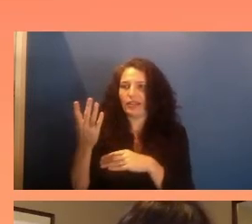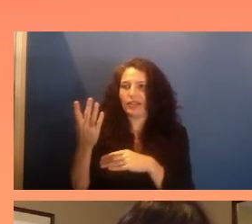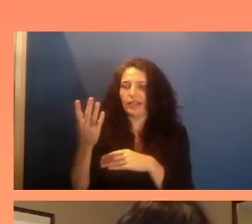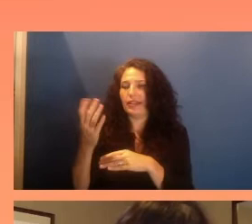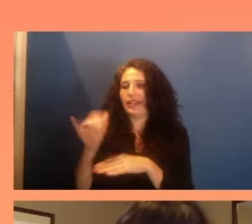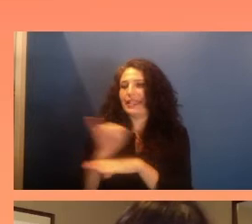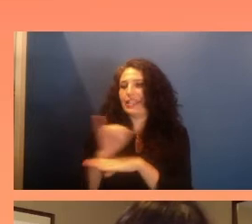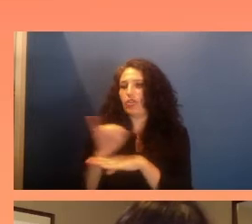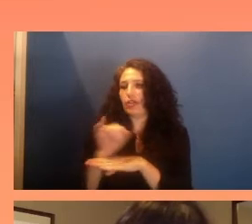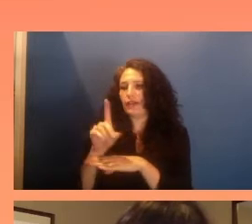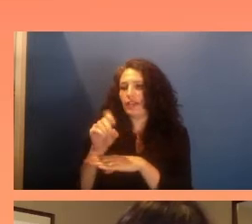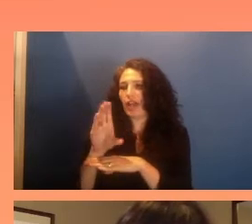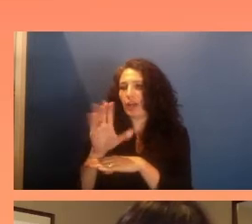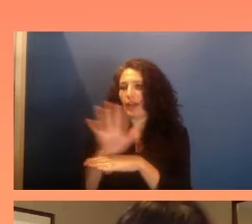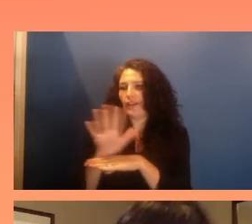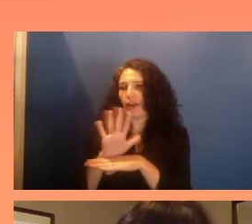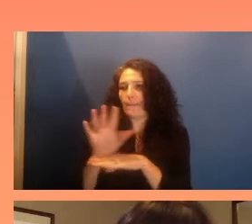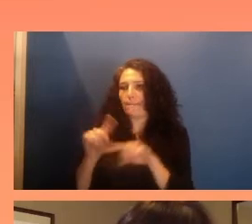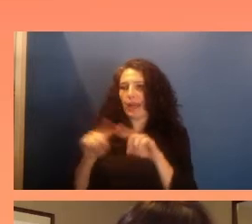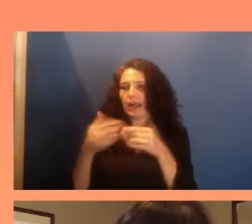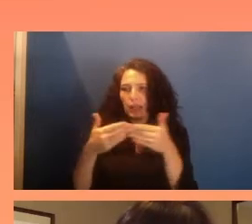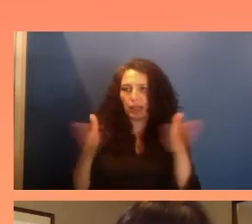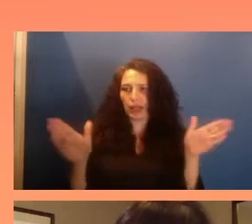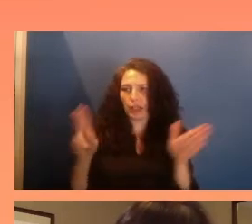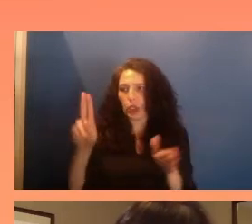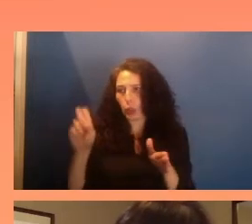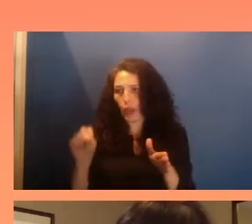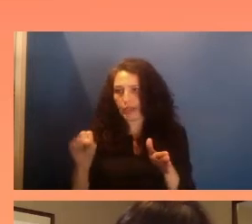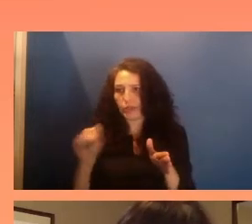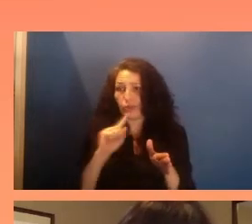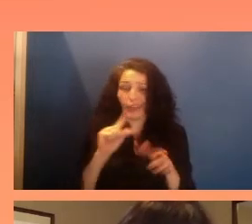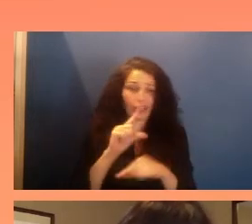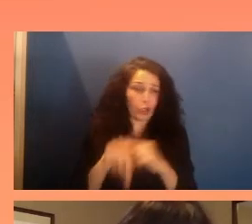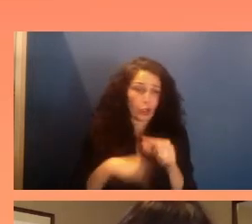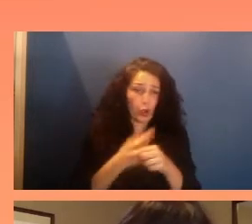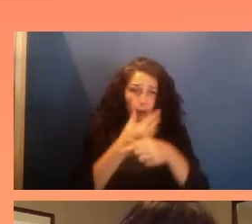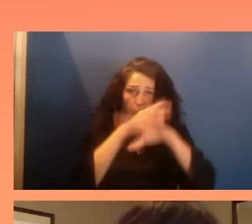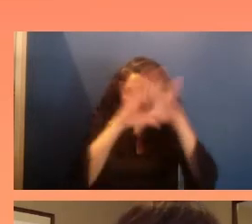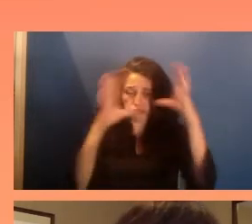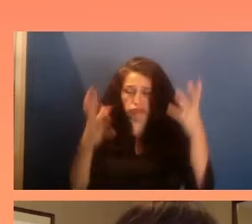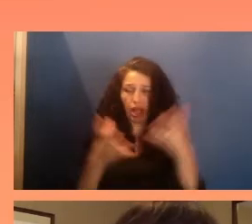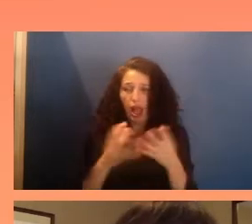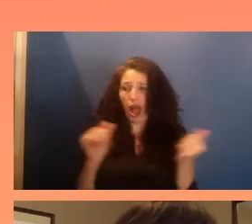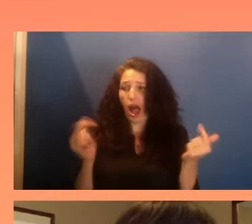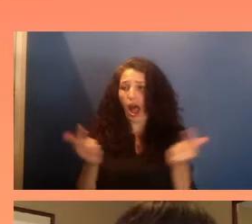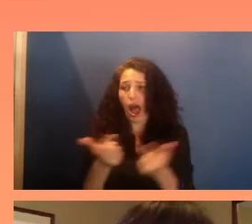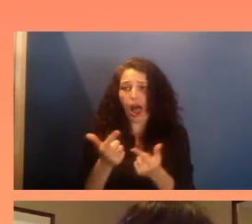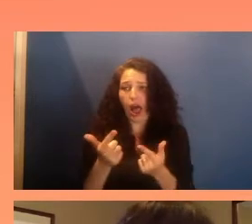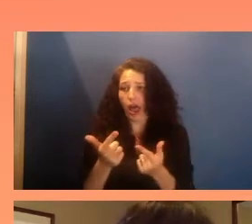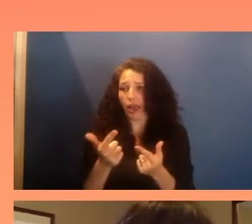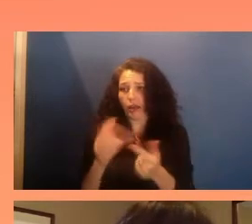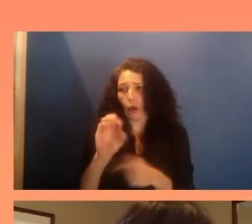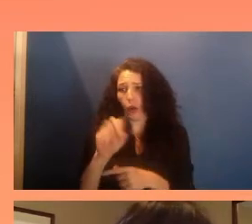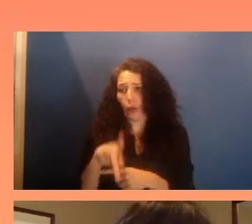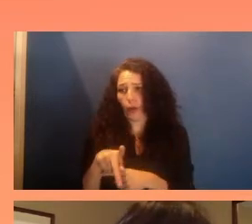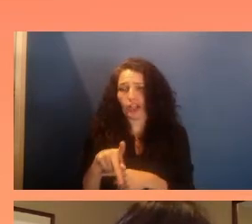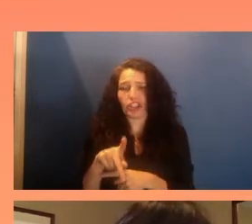in the United States, globally. It's happening within the walls of these corporations as well.